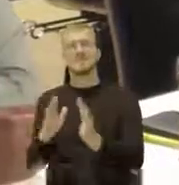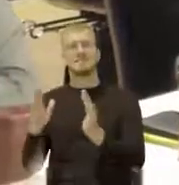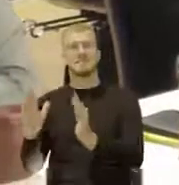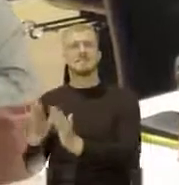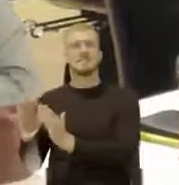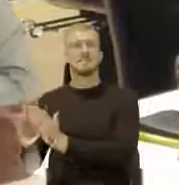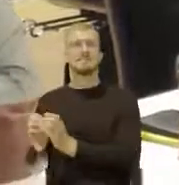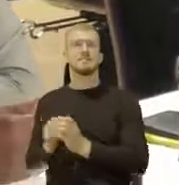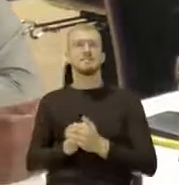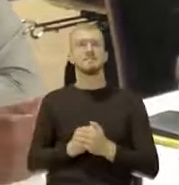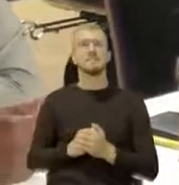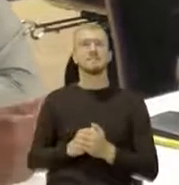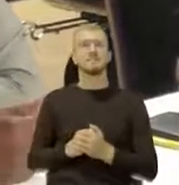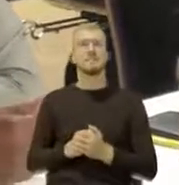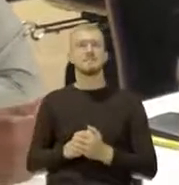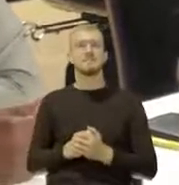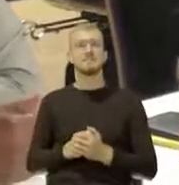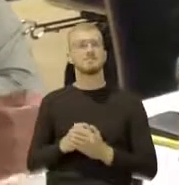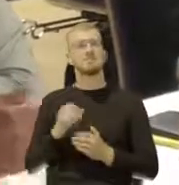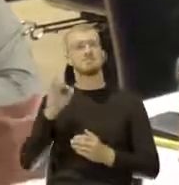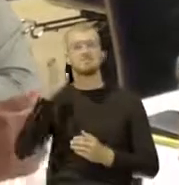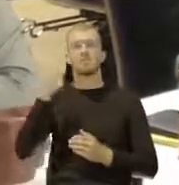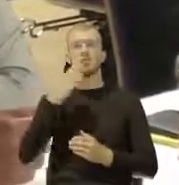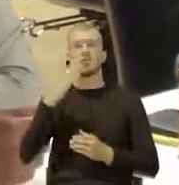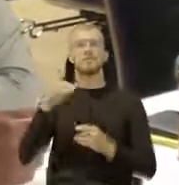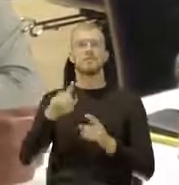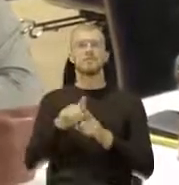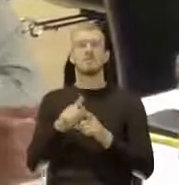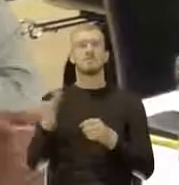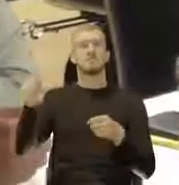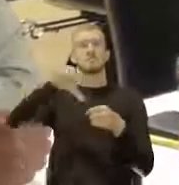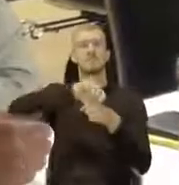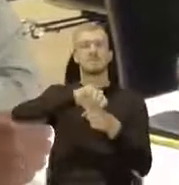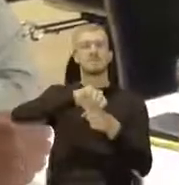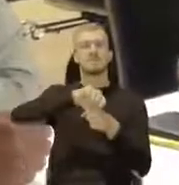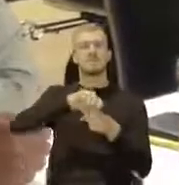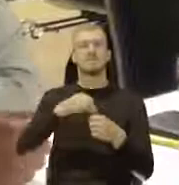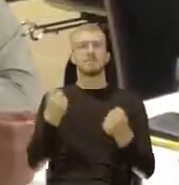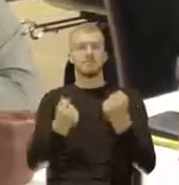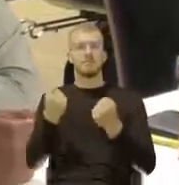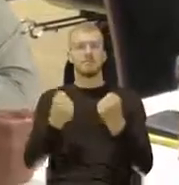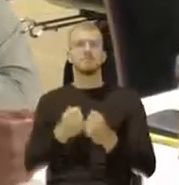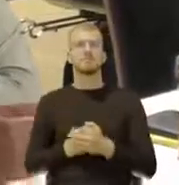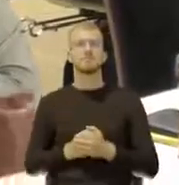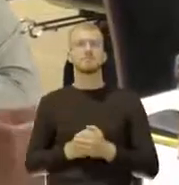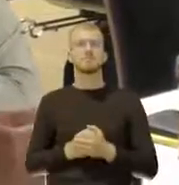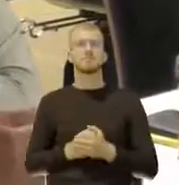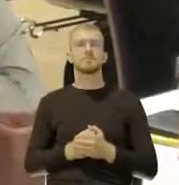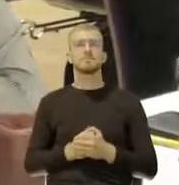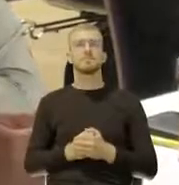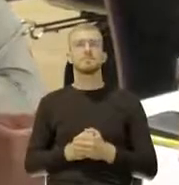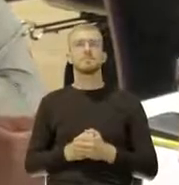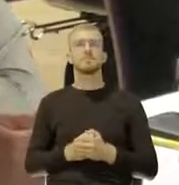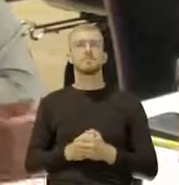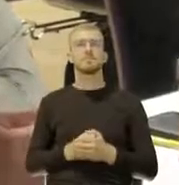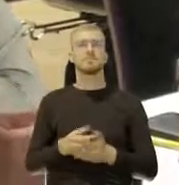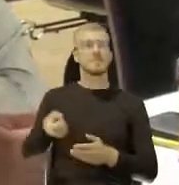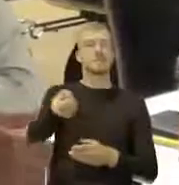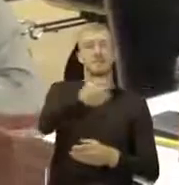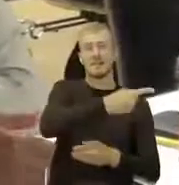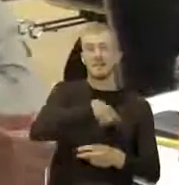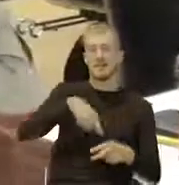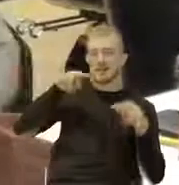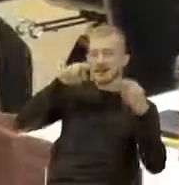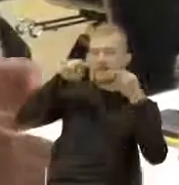at building proper, modernized car parks. We're doing so to decongest the